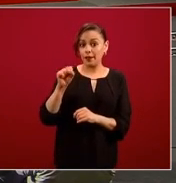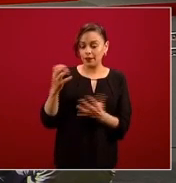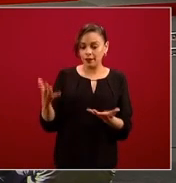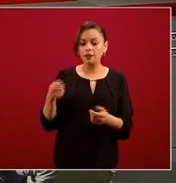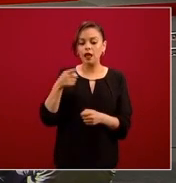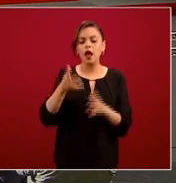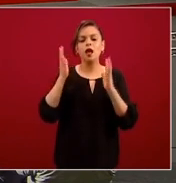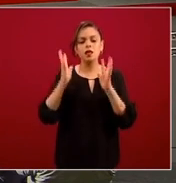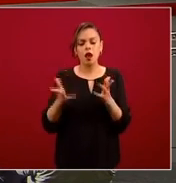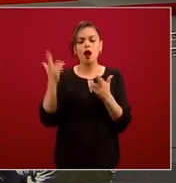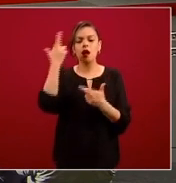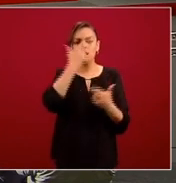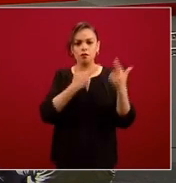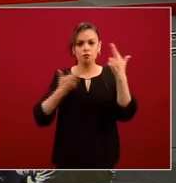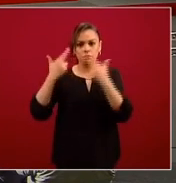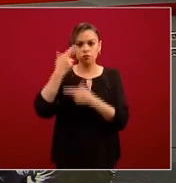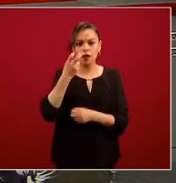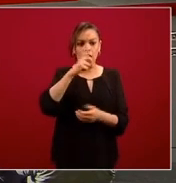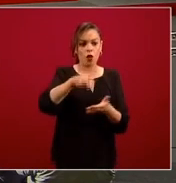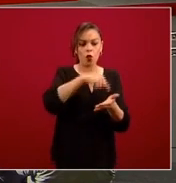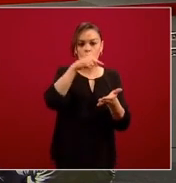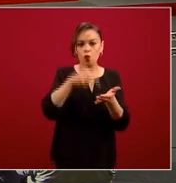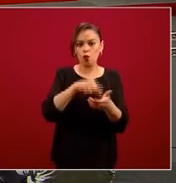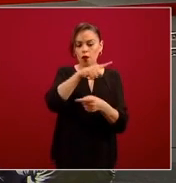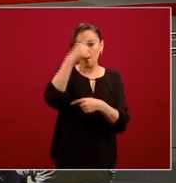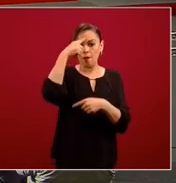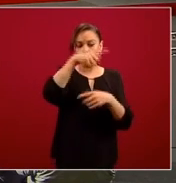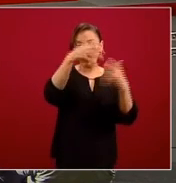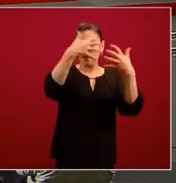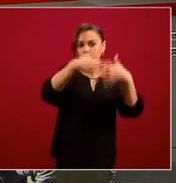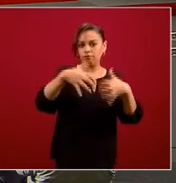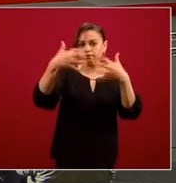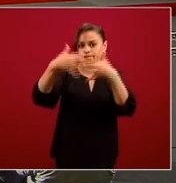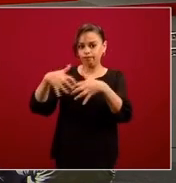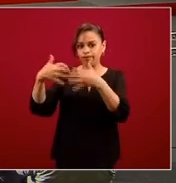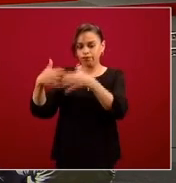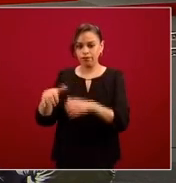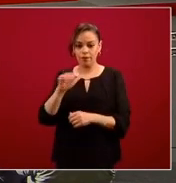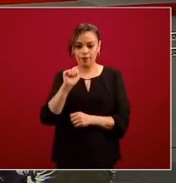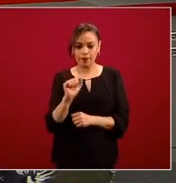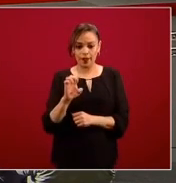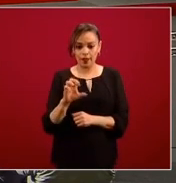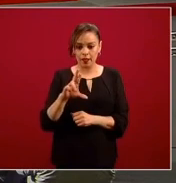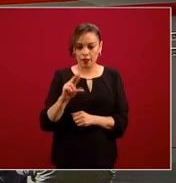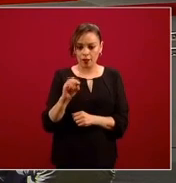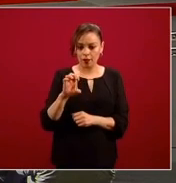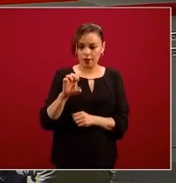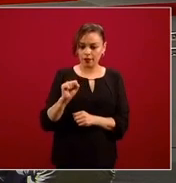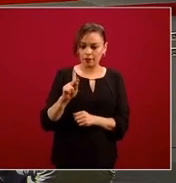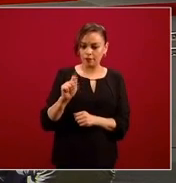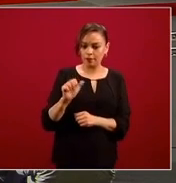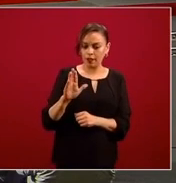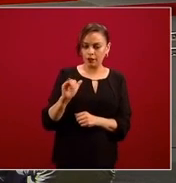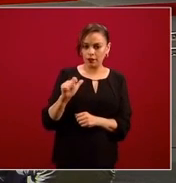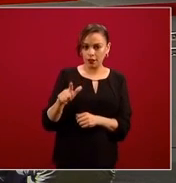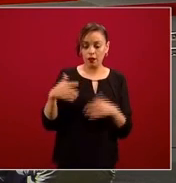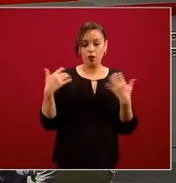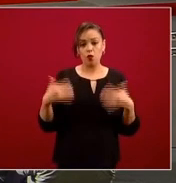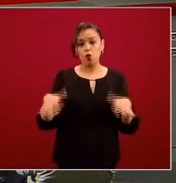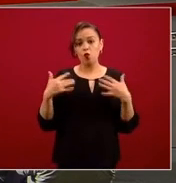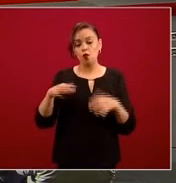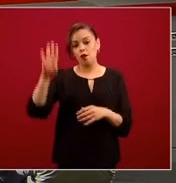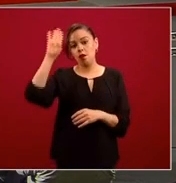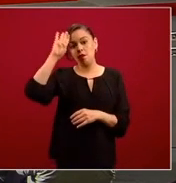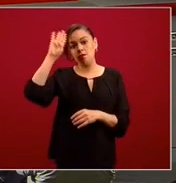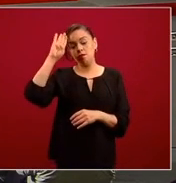on this. COFEPRIS has taken a look at where these items, where these machines